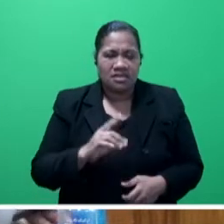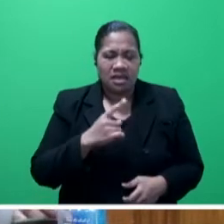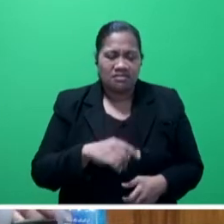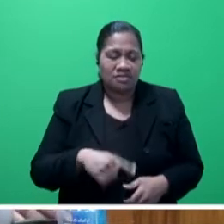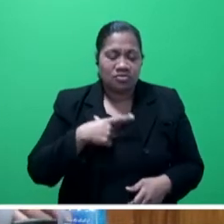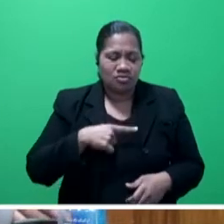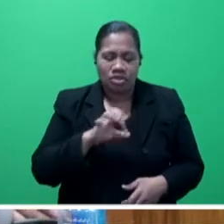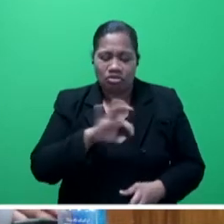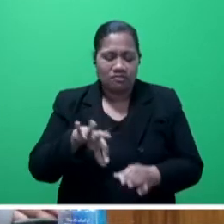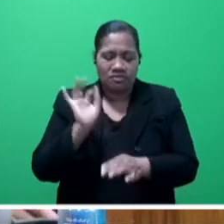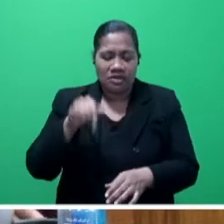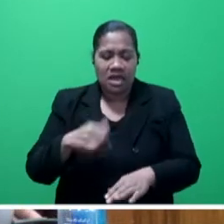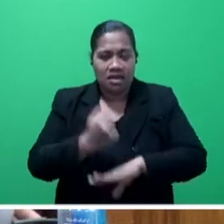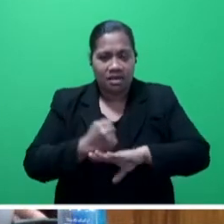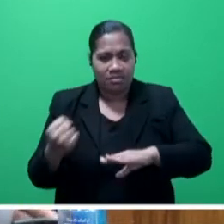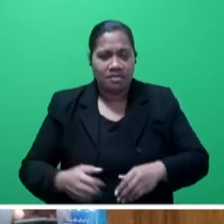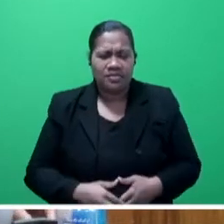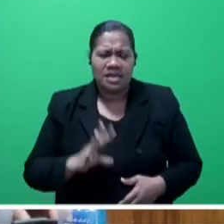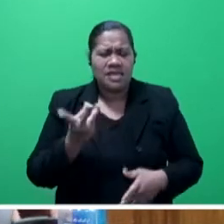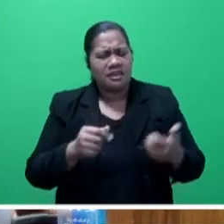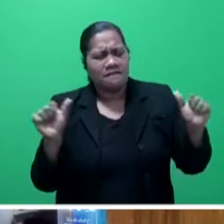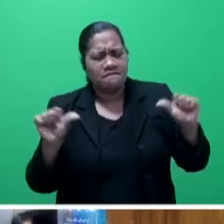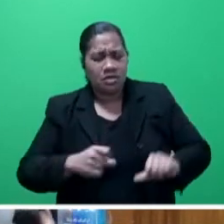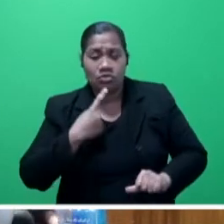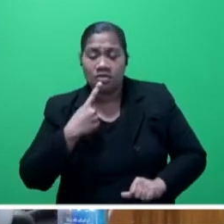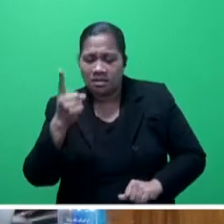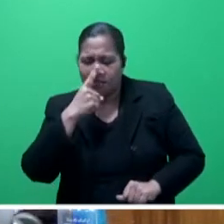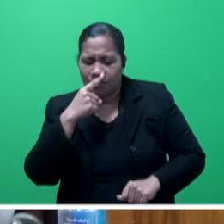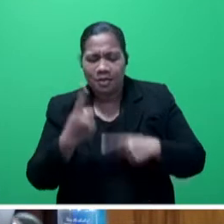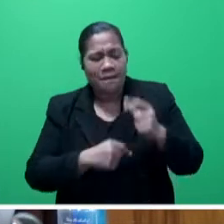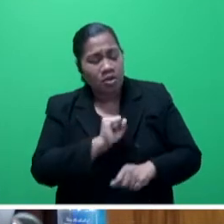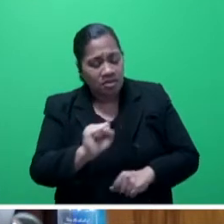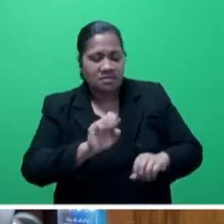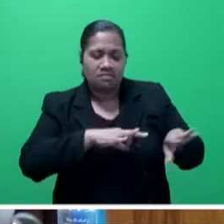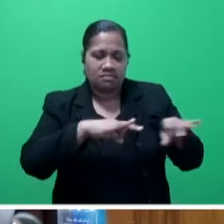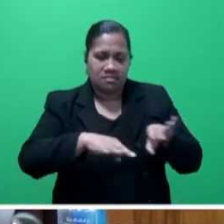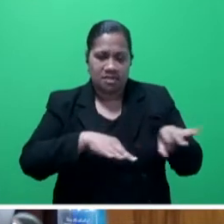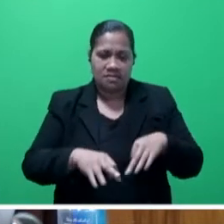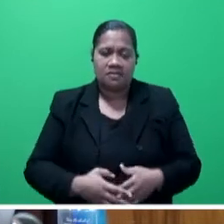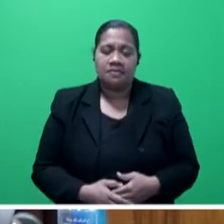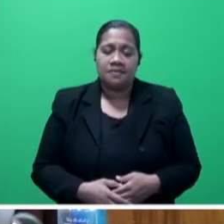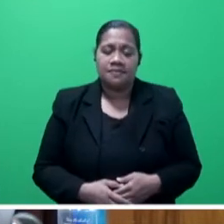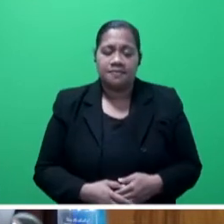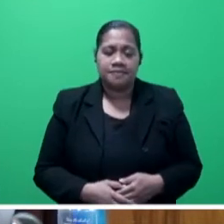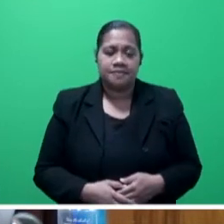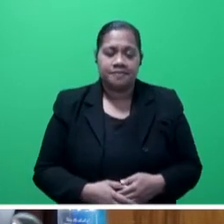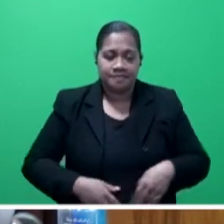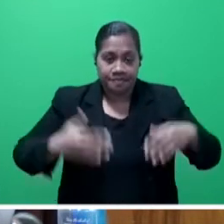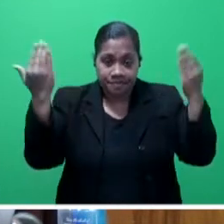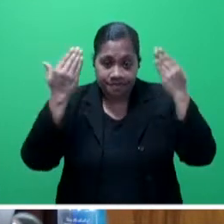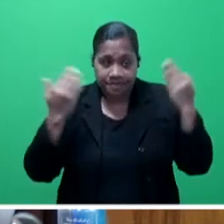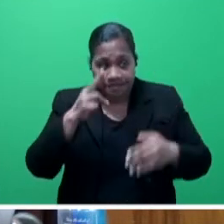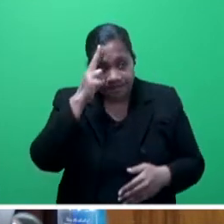They have failed miserably to inform the people what's their alternative plan, alternative budget. Mr. Speaker,